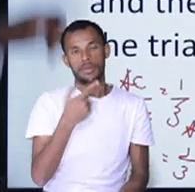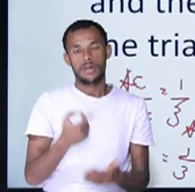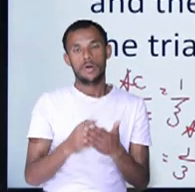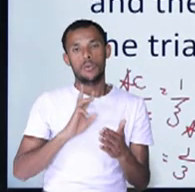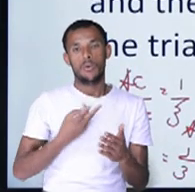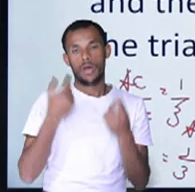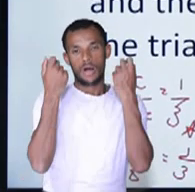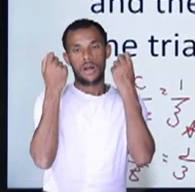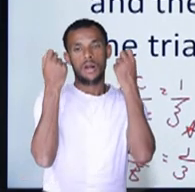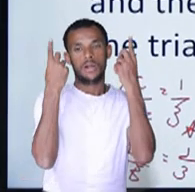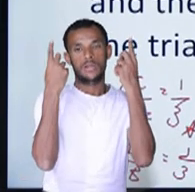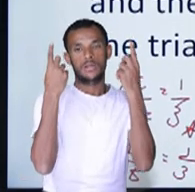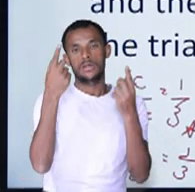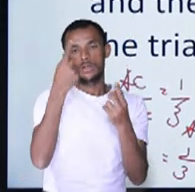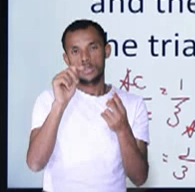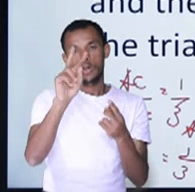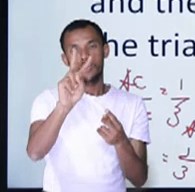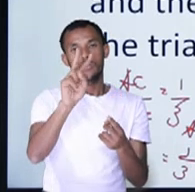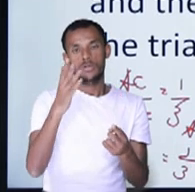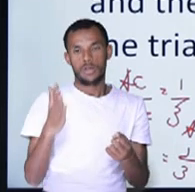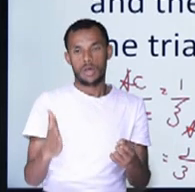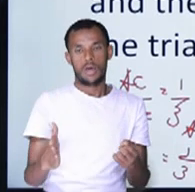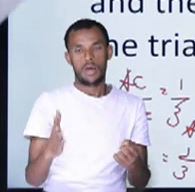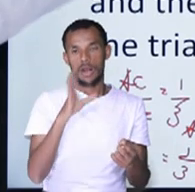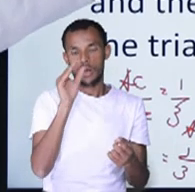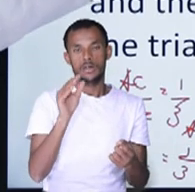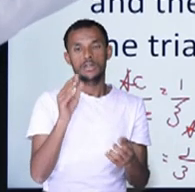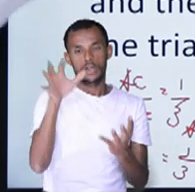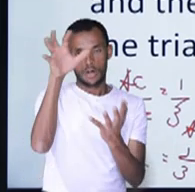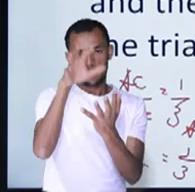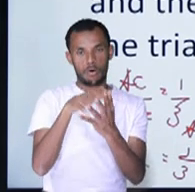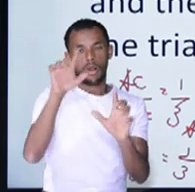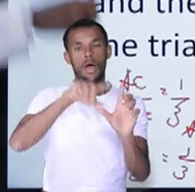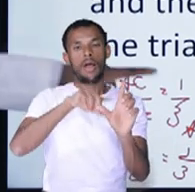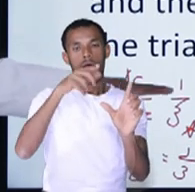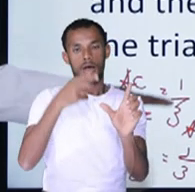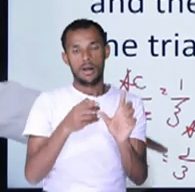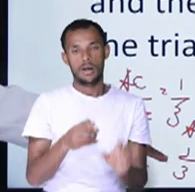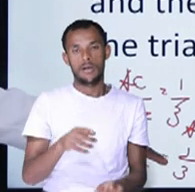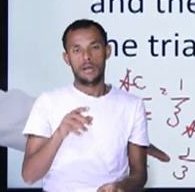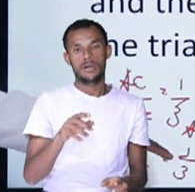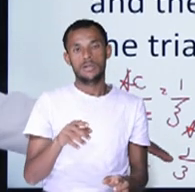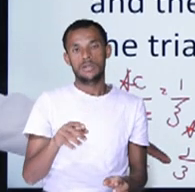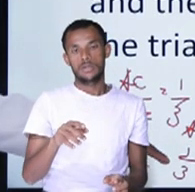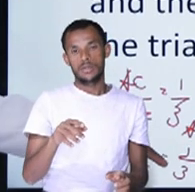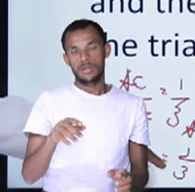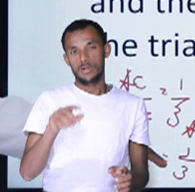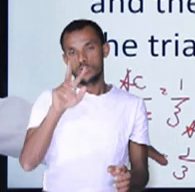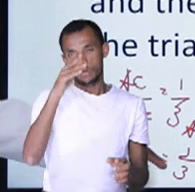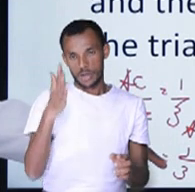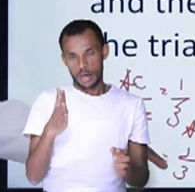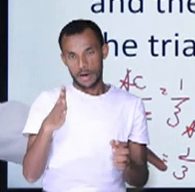can understand the two sides and the included angle. The two sides must have the same